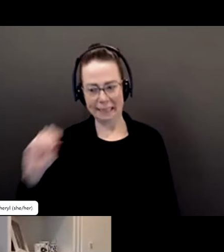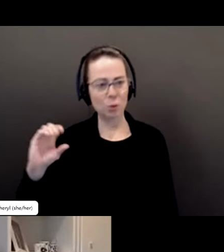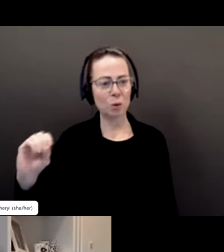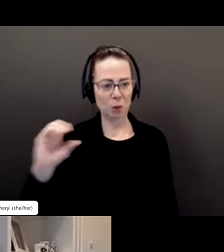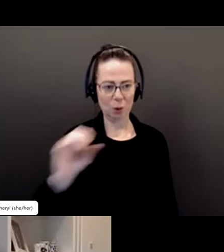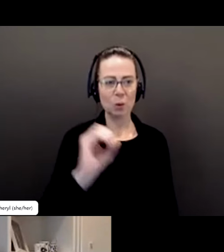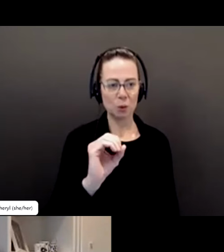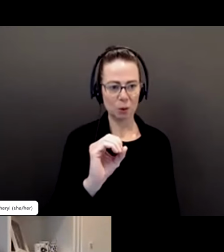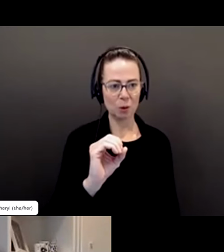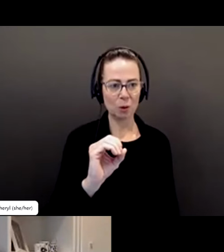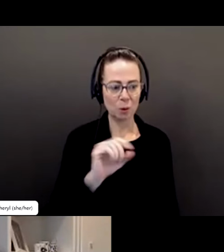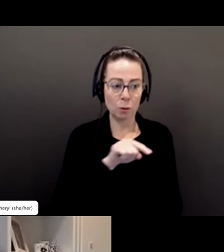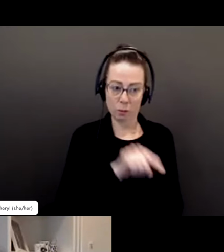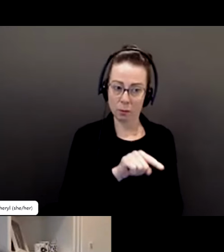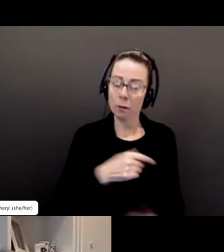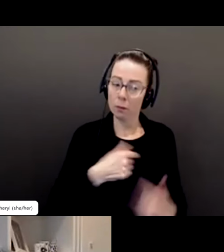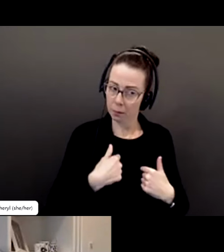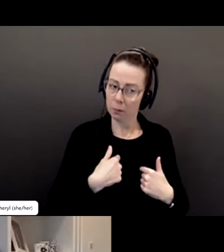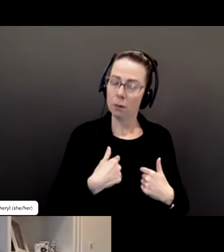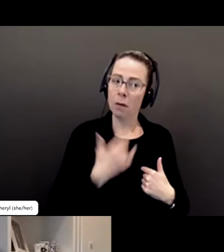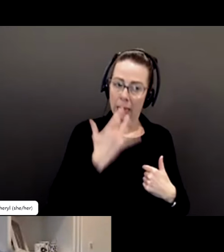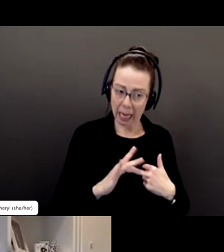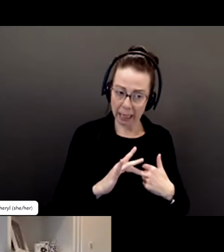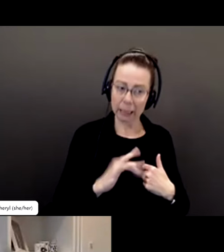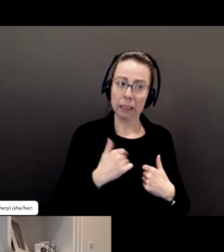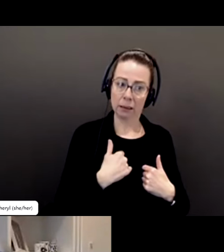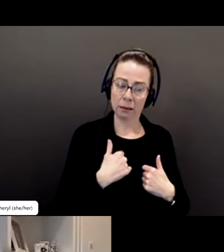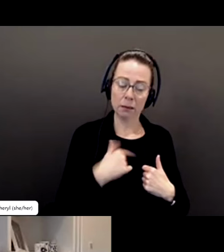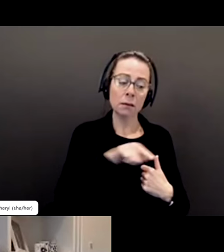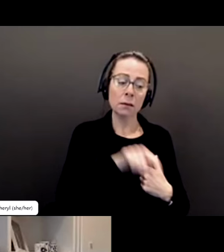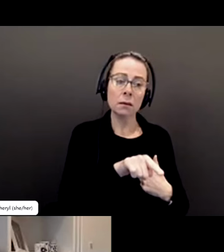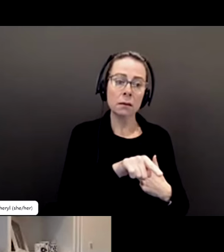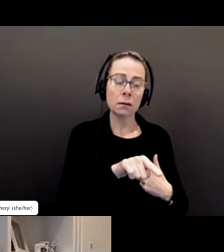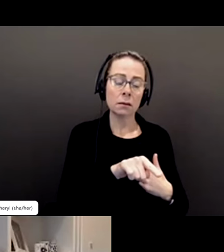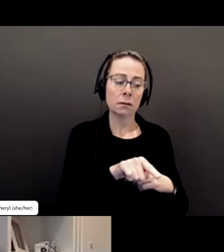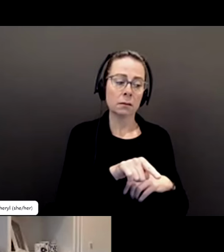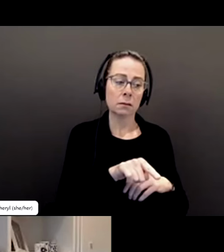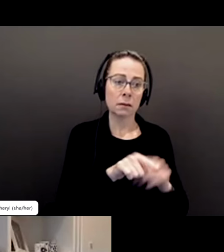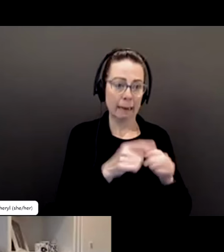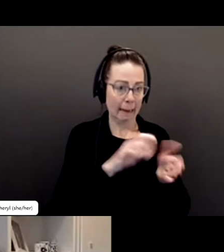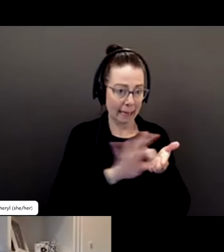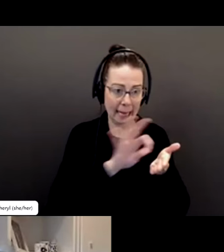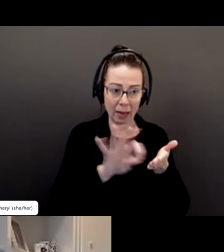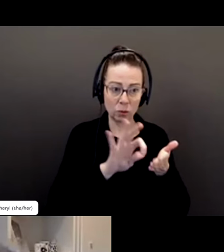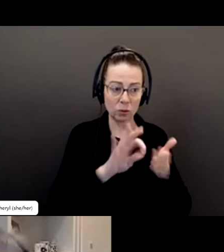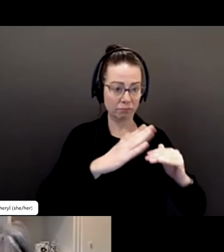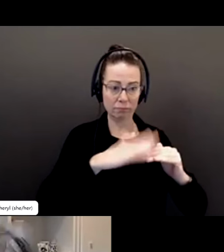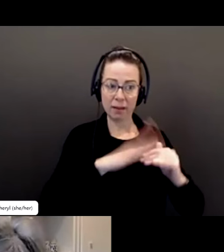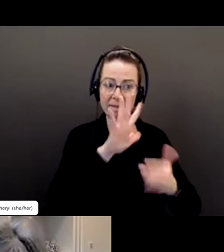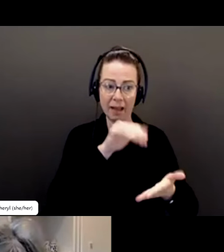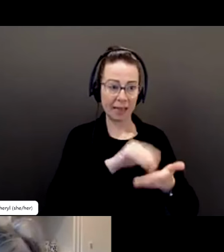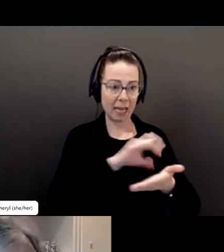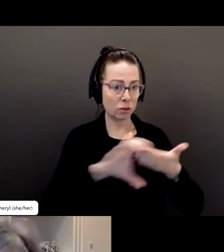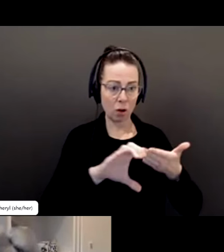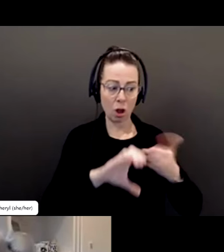that account and I maintain the minimum balance, I don't have to pay any fees on any of my checking accounts. So that is the